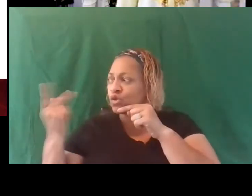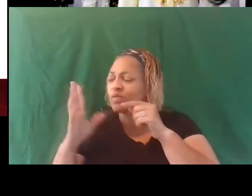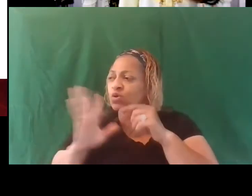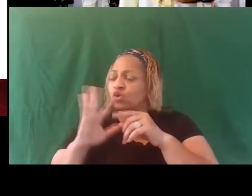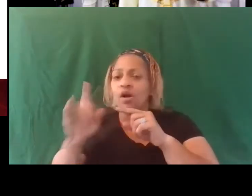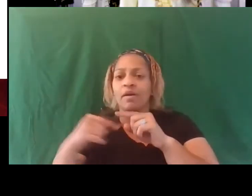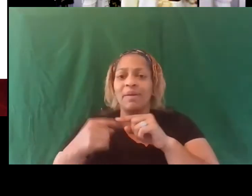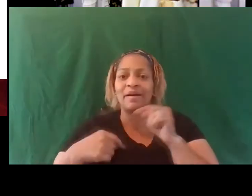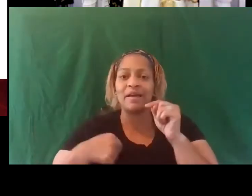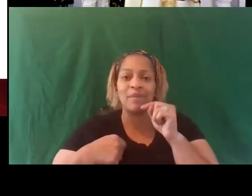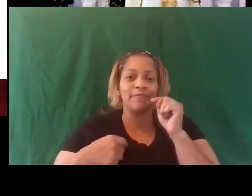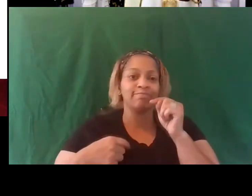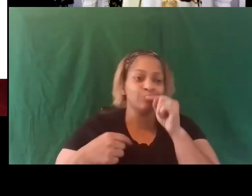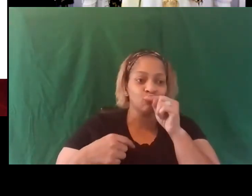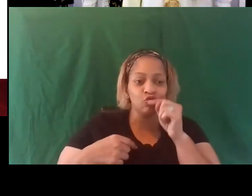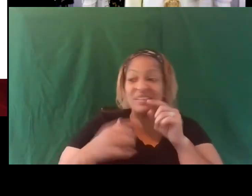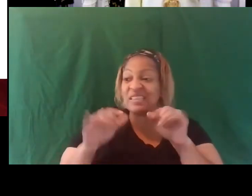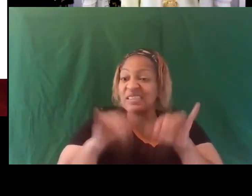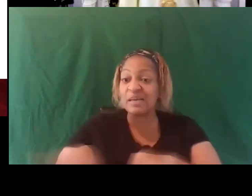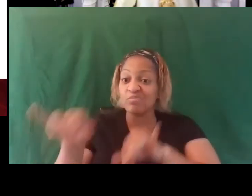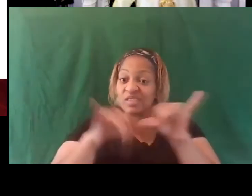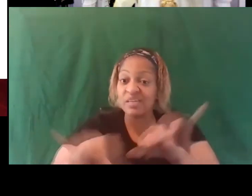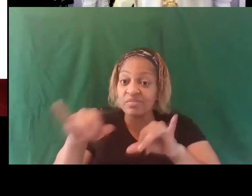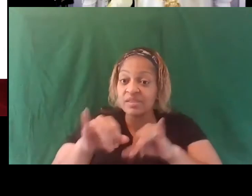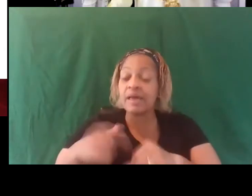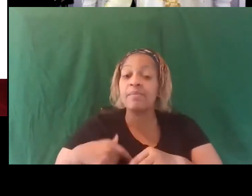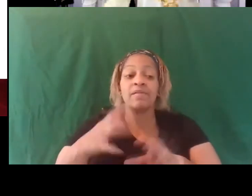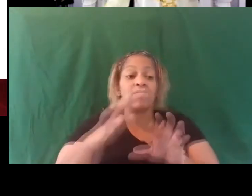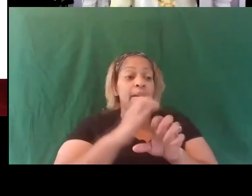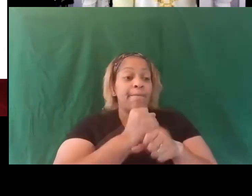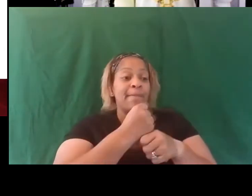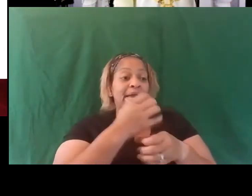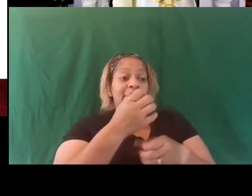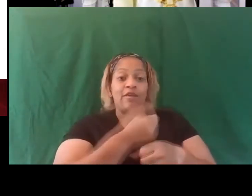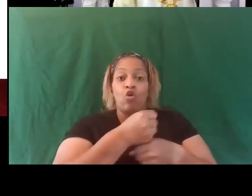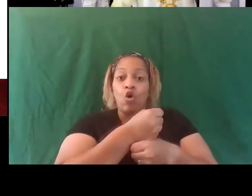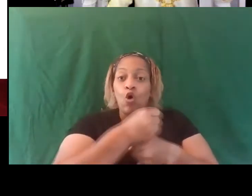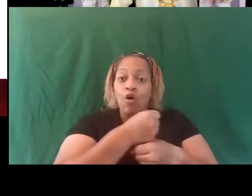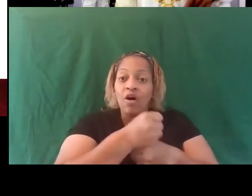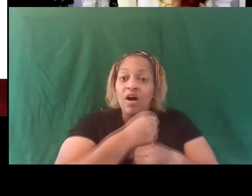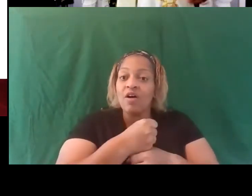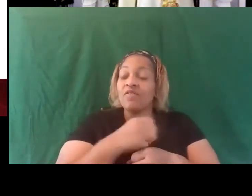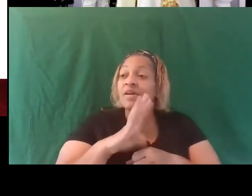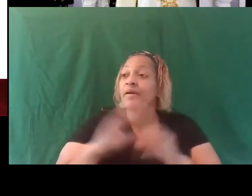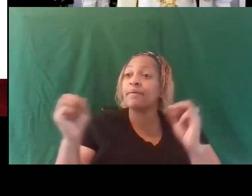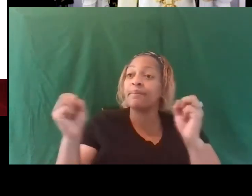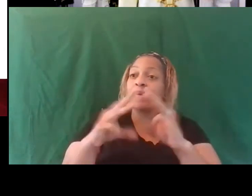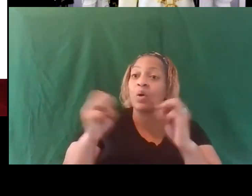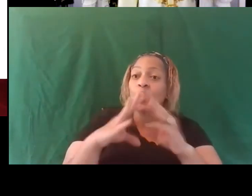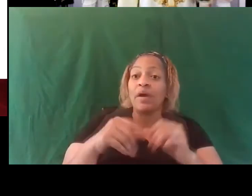Every time I make a cup of coffee, depending on if it's fresh coffee or microwave, depending on what it,